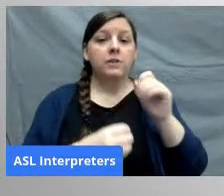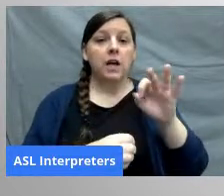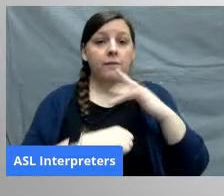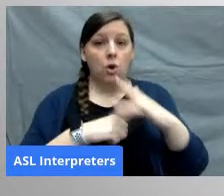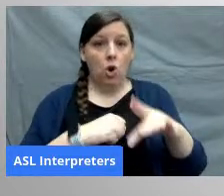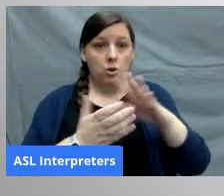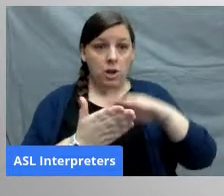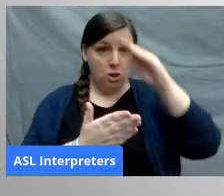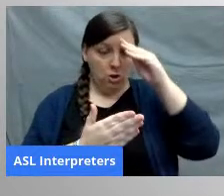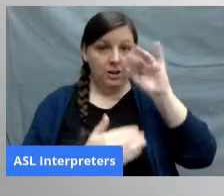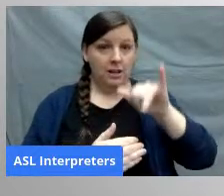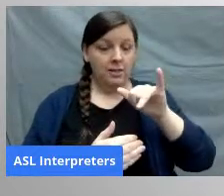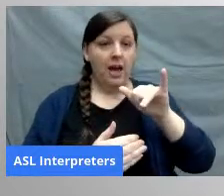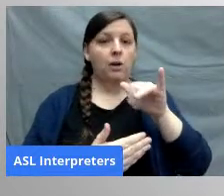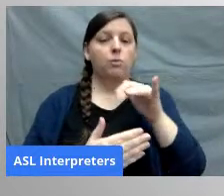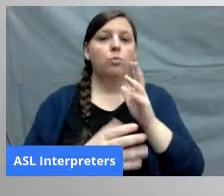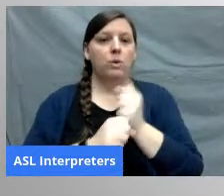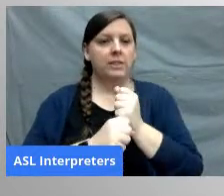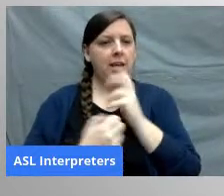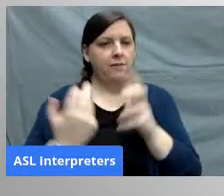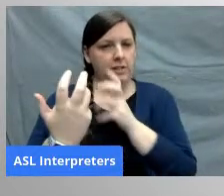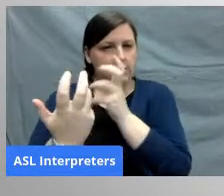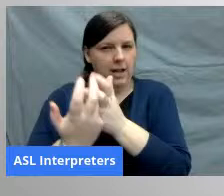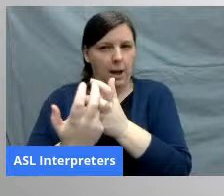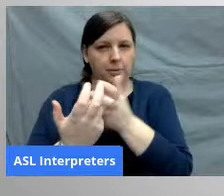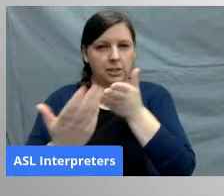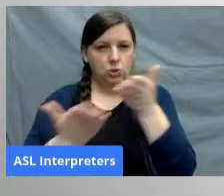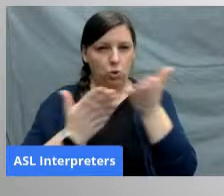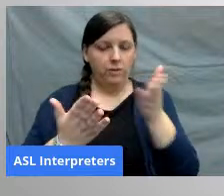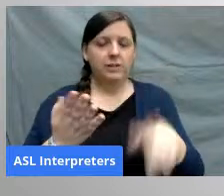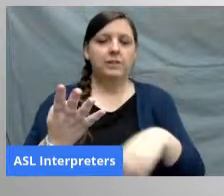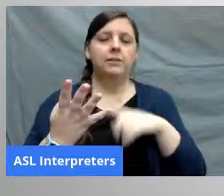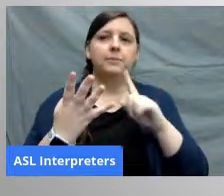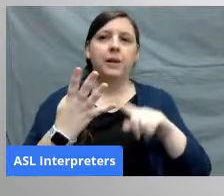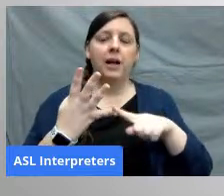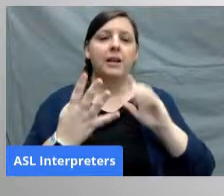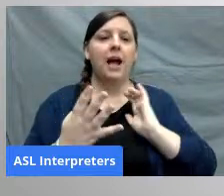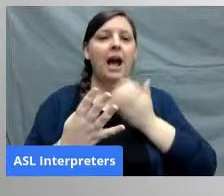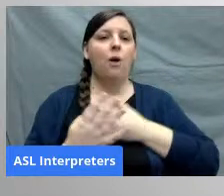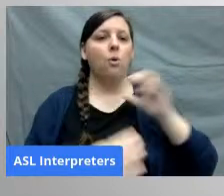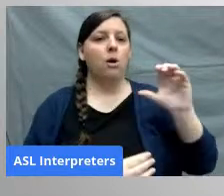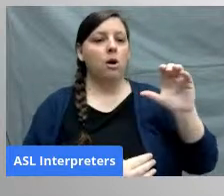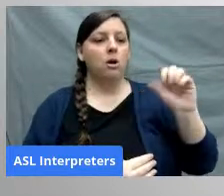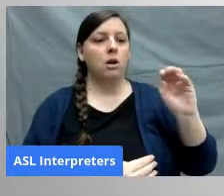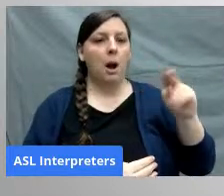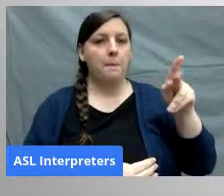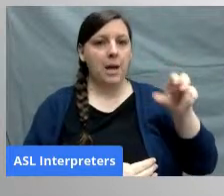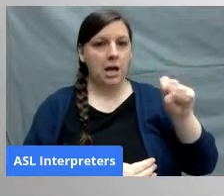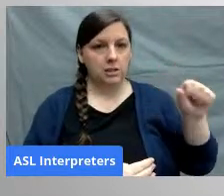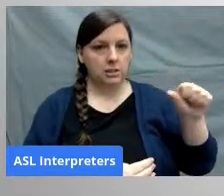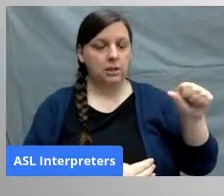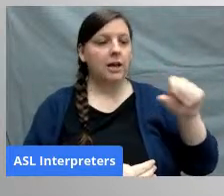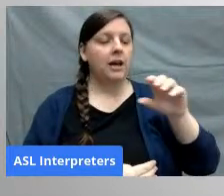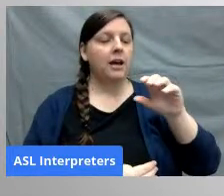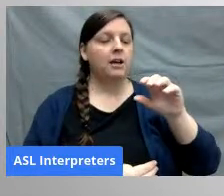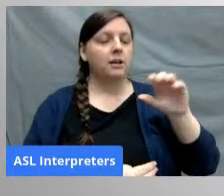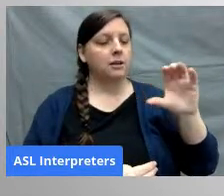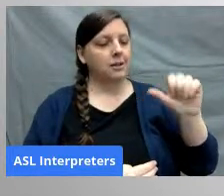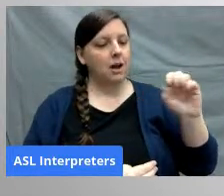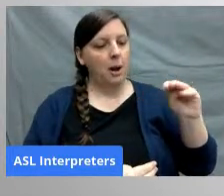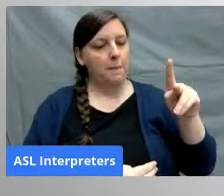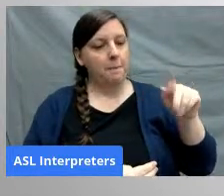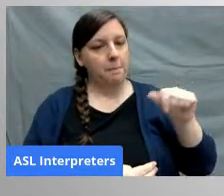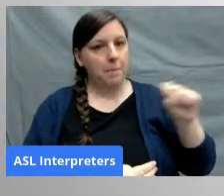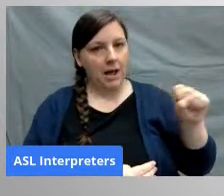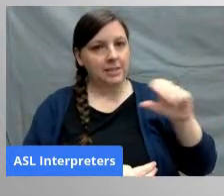adaptive services, as well as our Compass and Rise program. Our next group is our Office of Early Learning, which